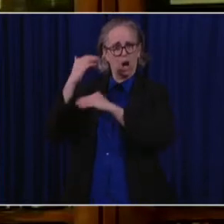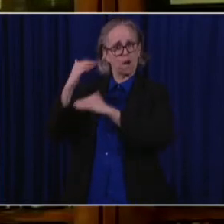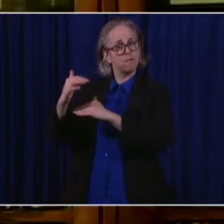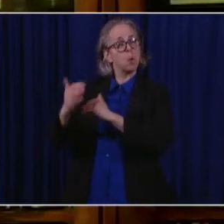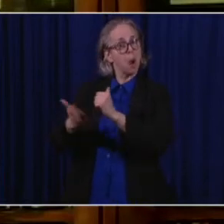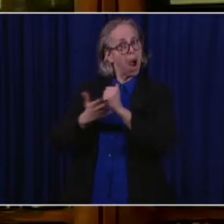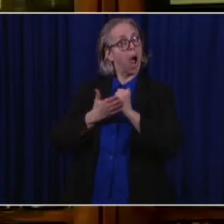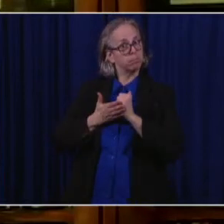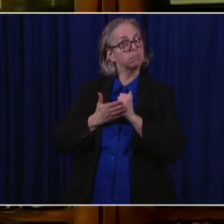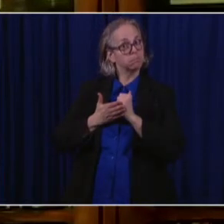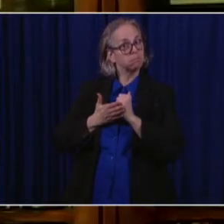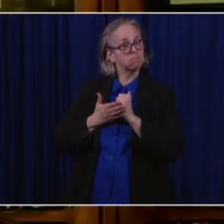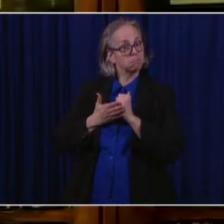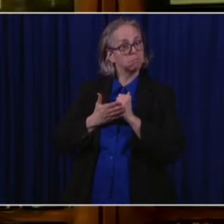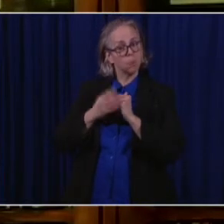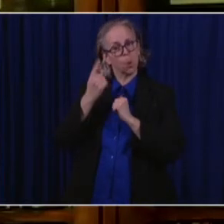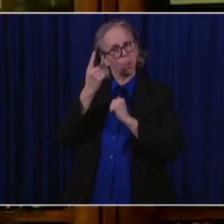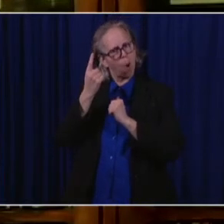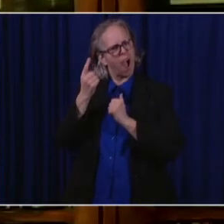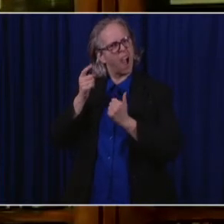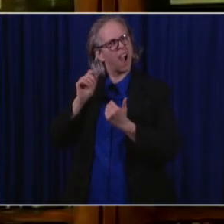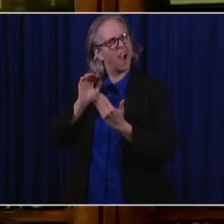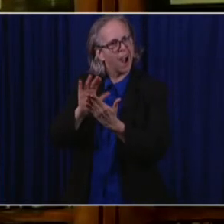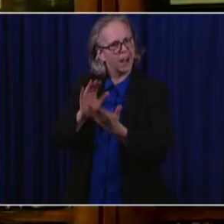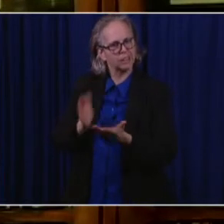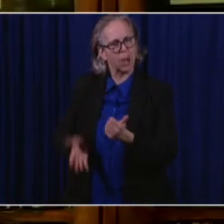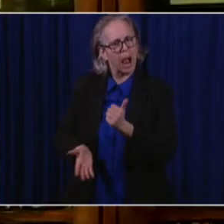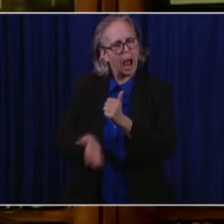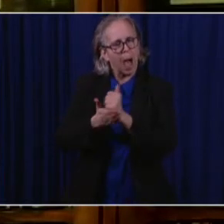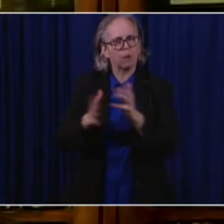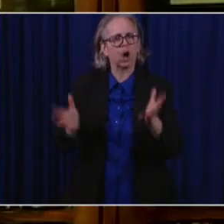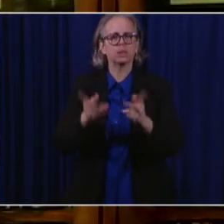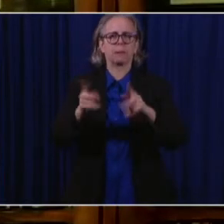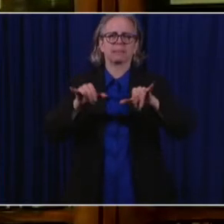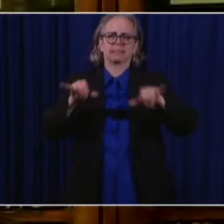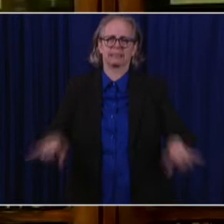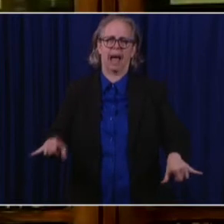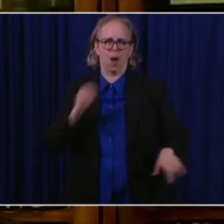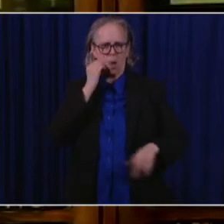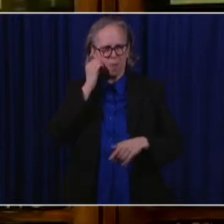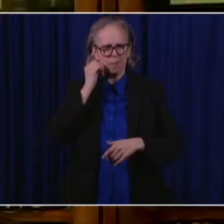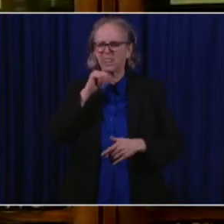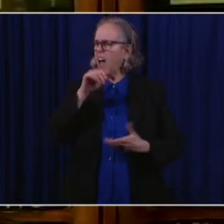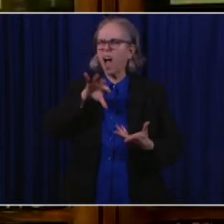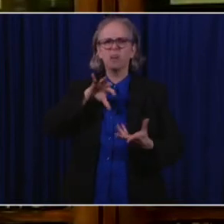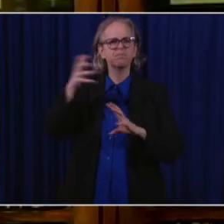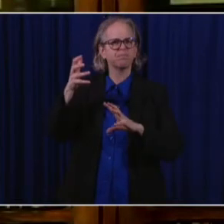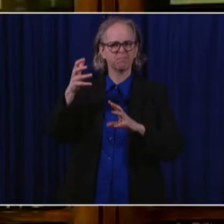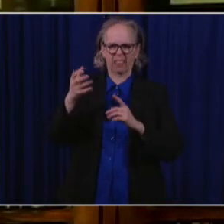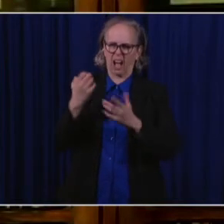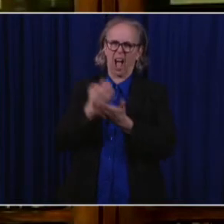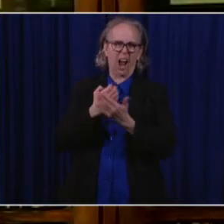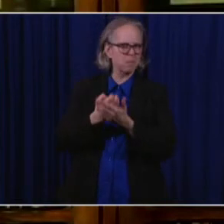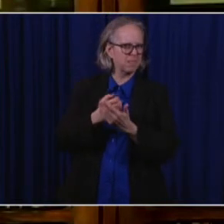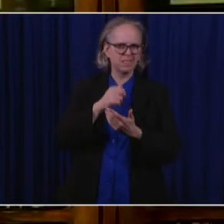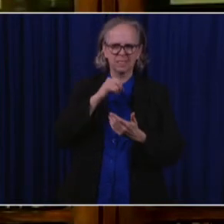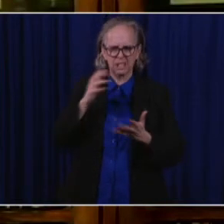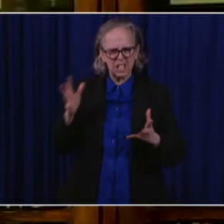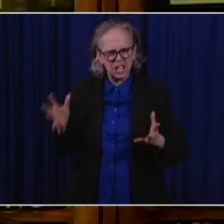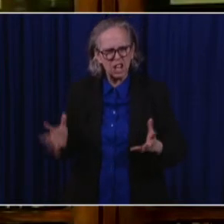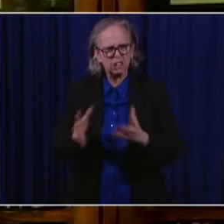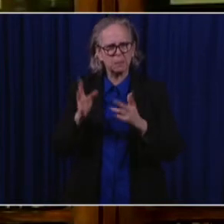livelihoods and jobs and our overall health and wellness of our society and communities. So I think it's